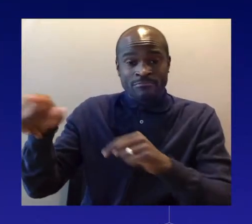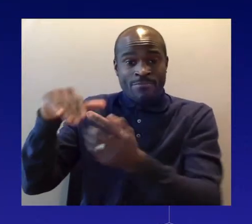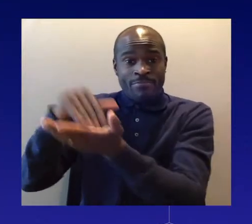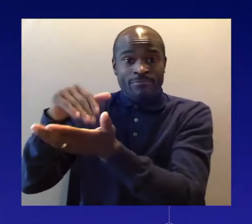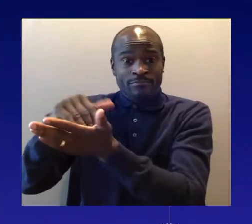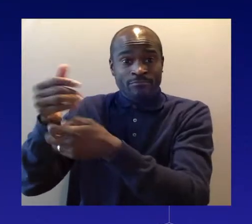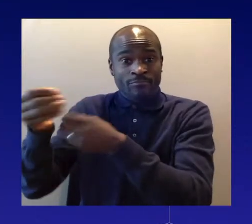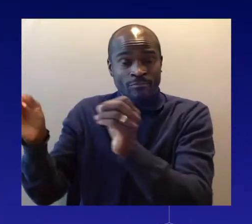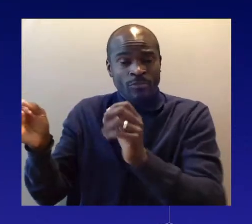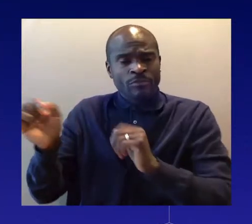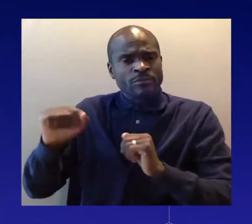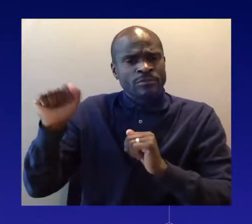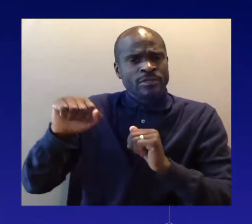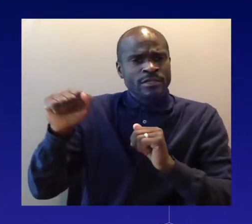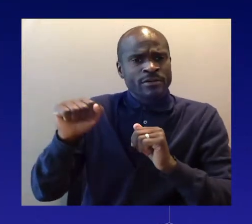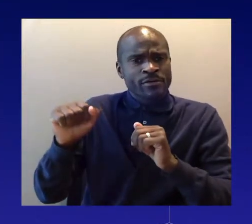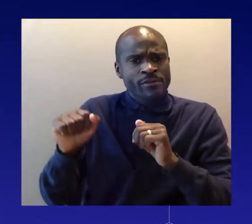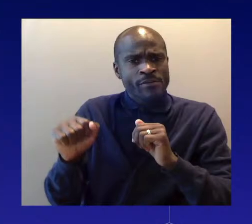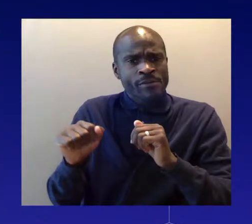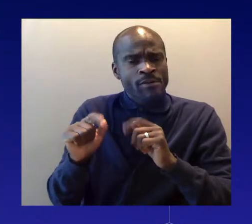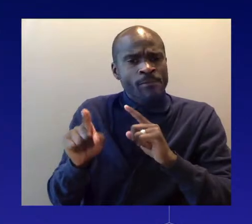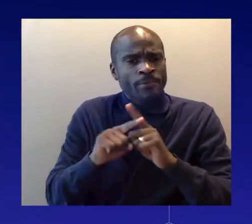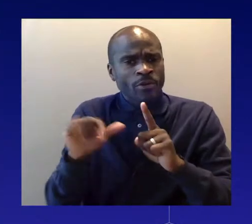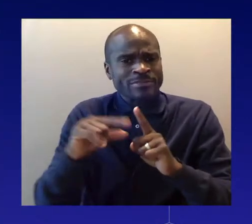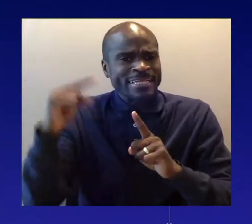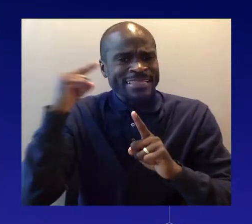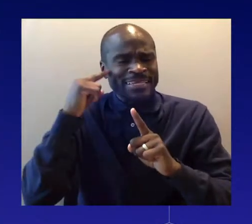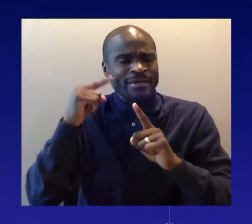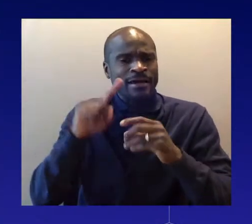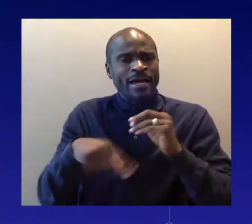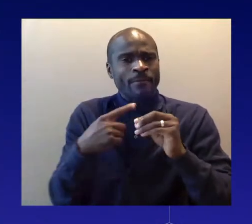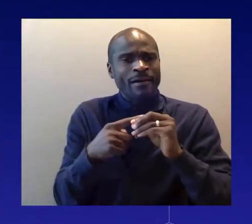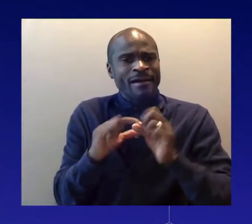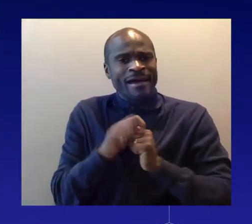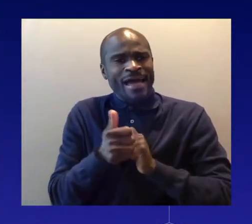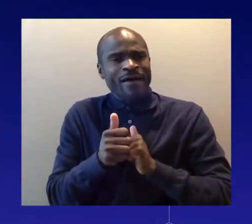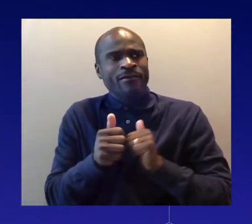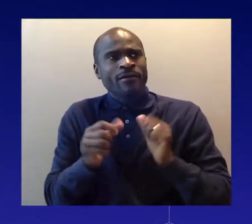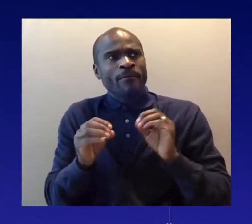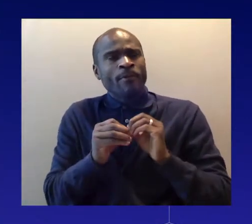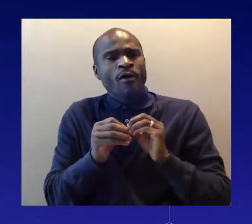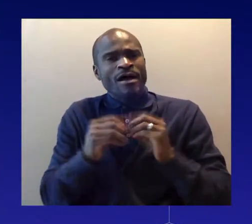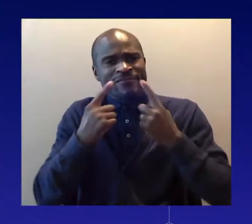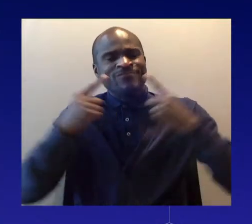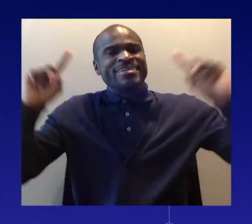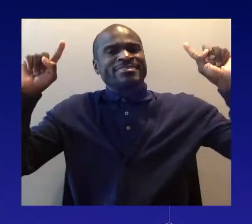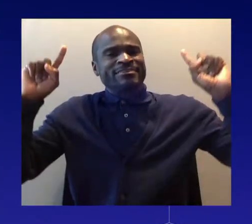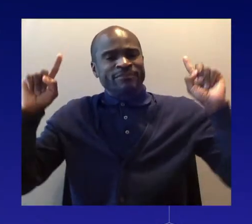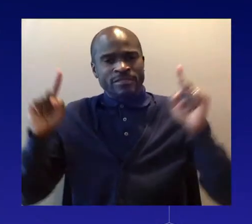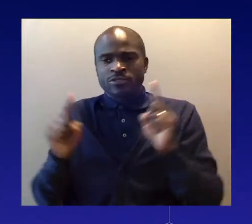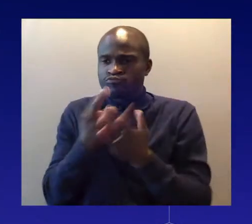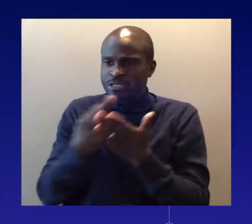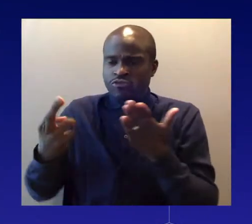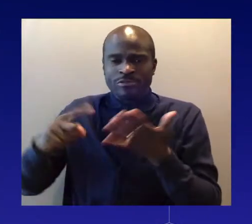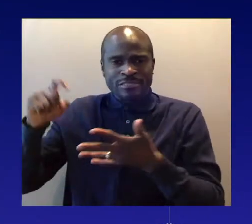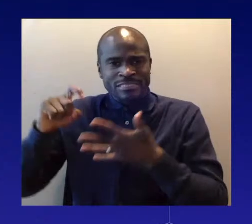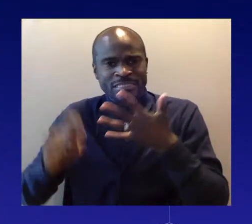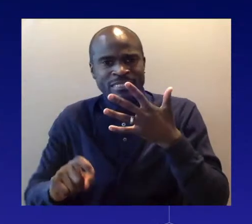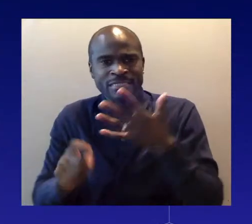about how to more robustly get things out to people and their workplaces, by the way? Just saying. Just